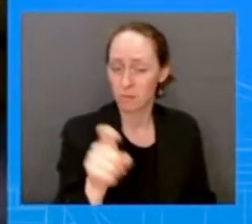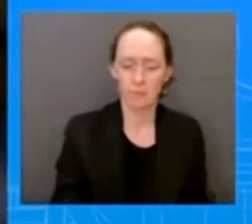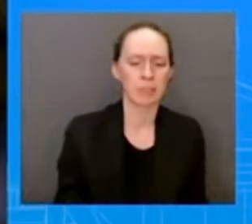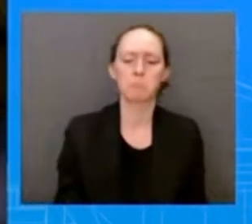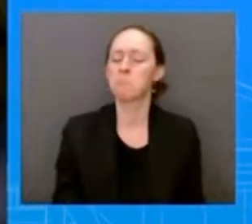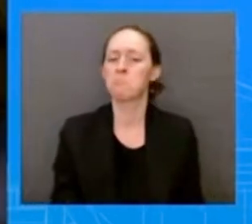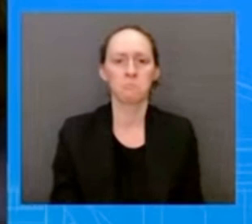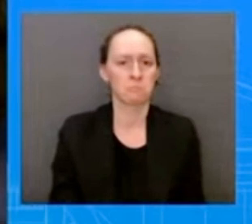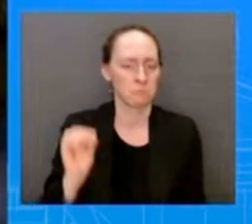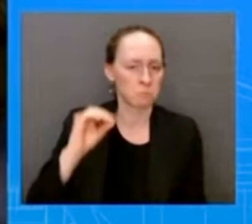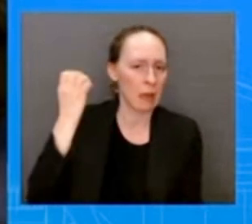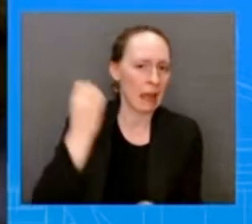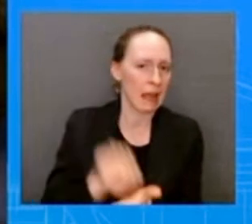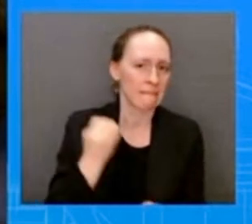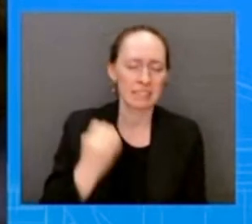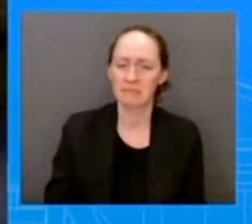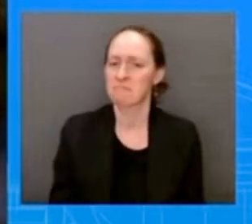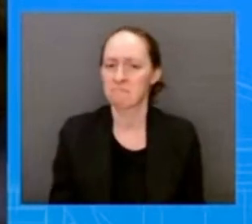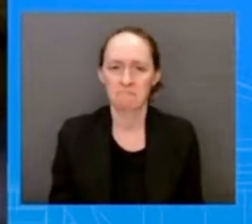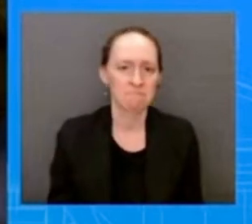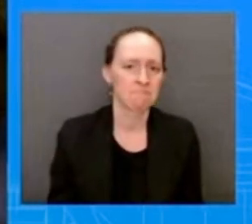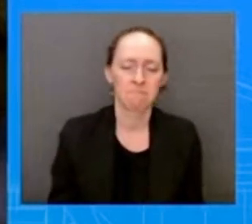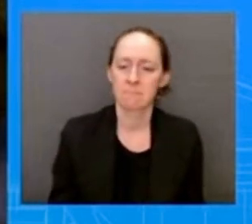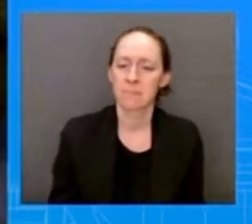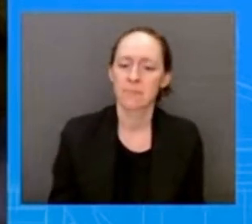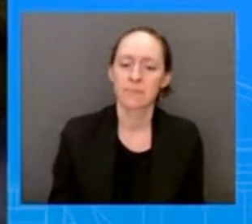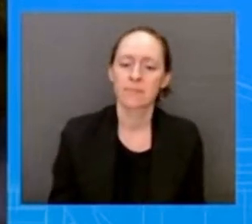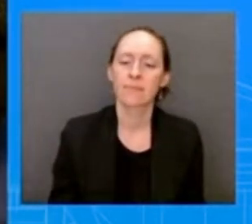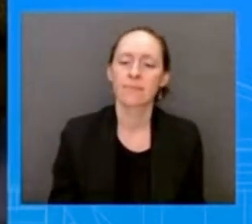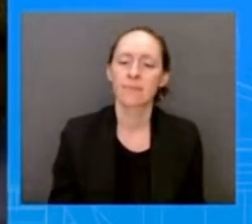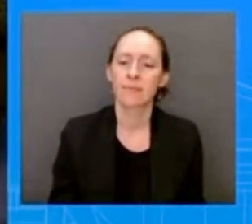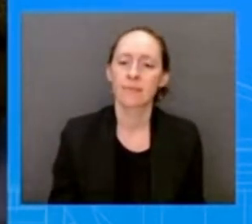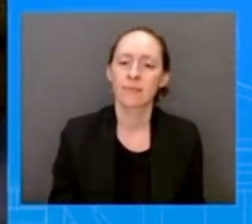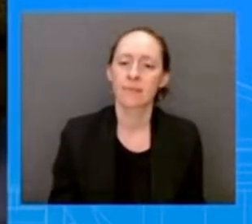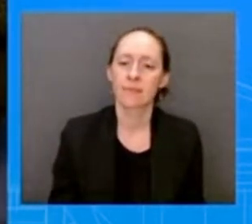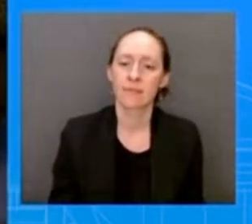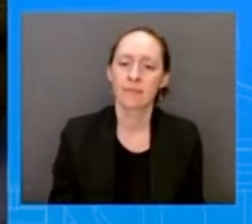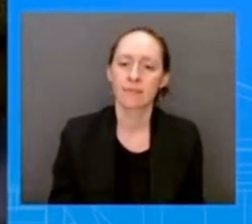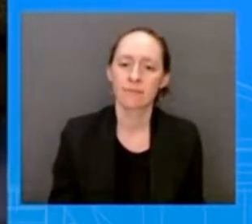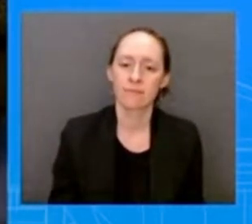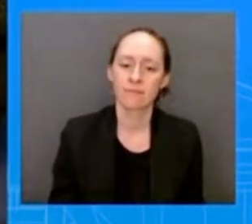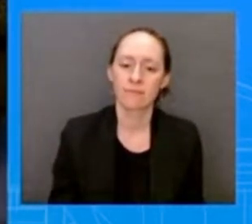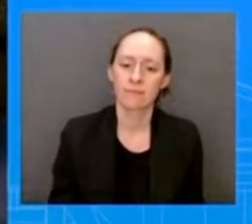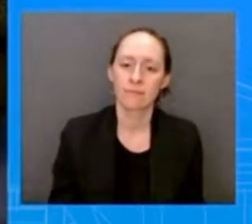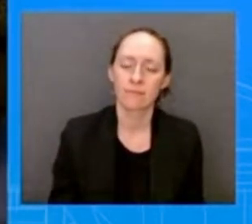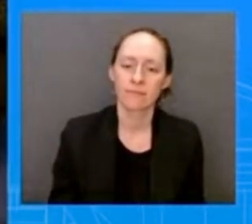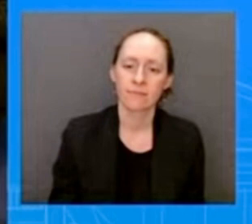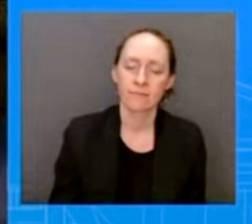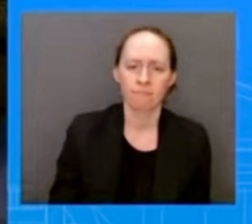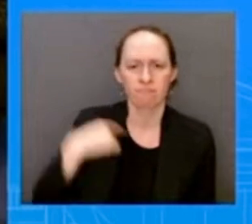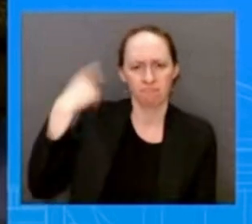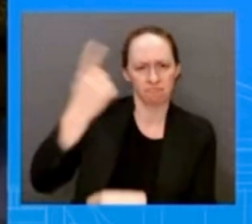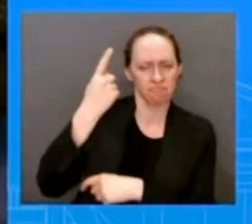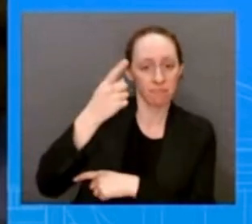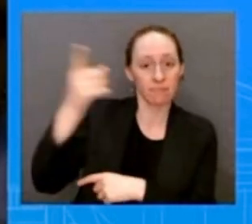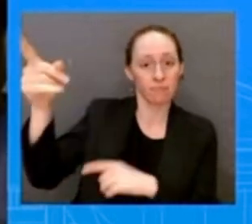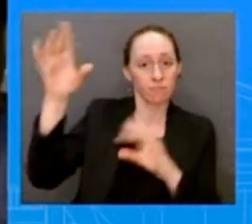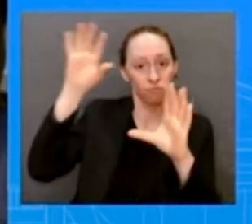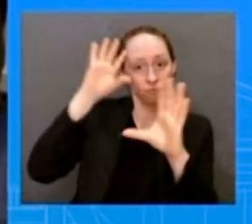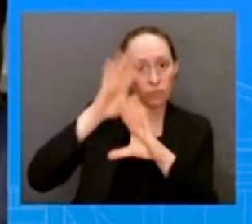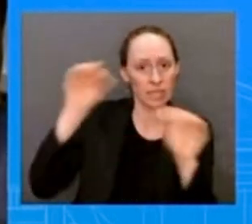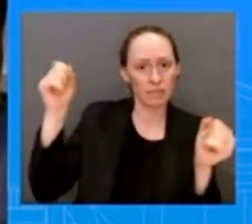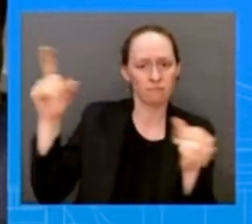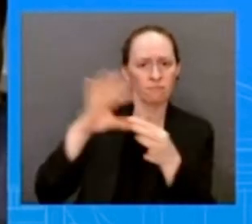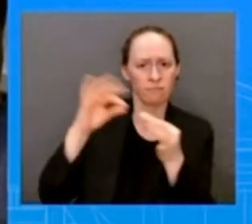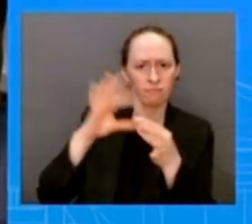about the aerial objects there that he expected to speak soon, was his language with President She, is there any update on that, any formal outreach?